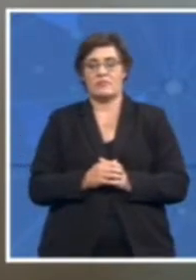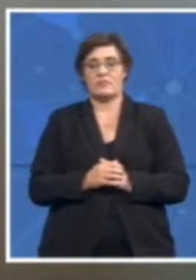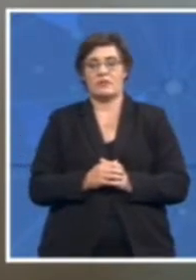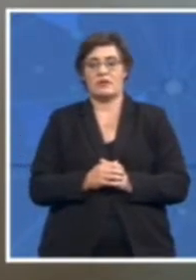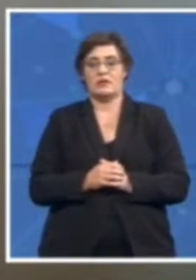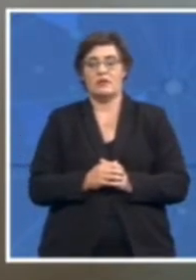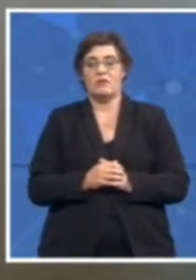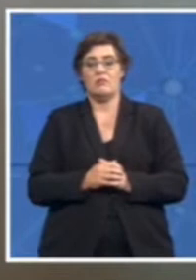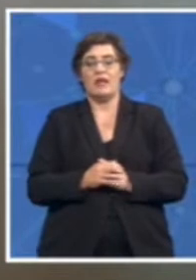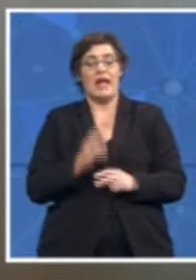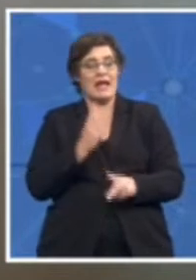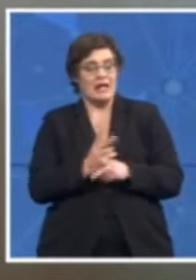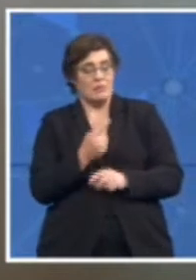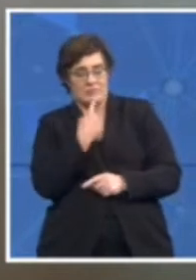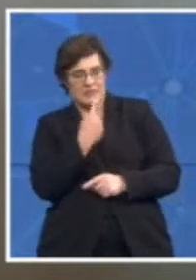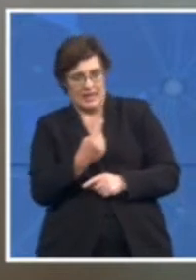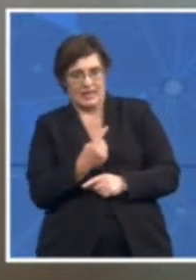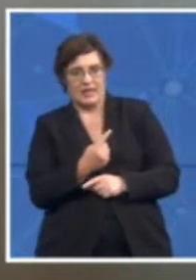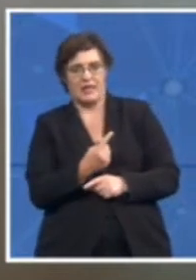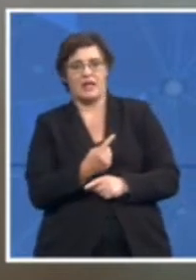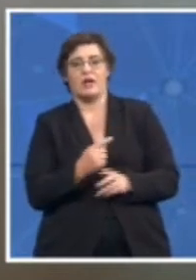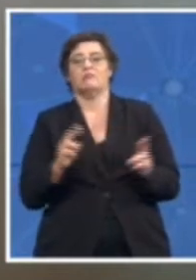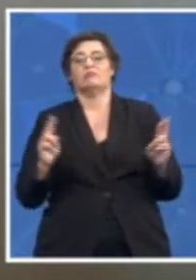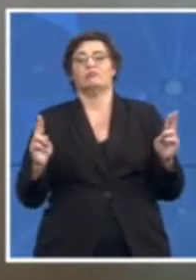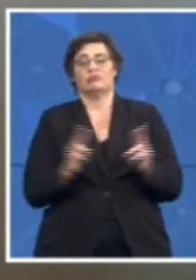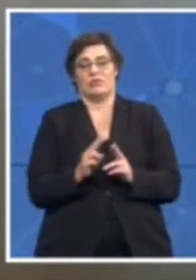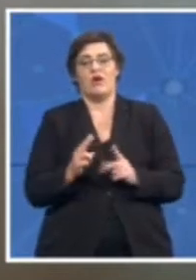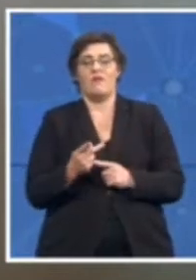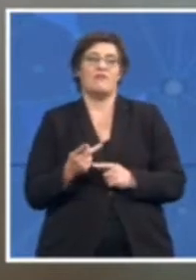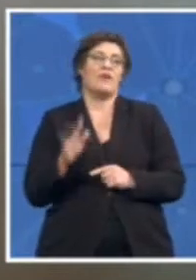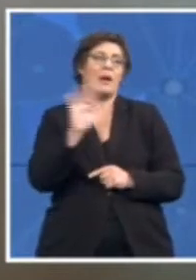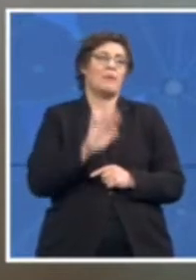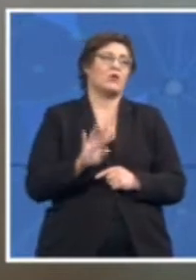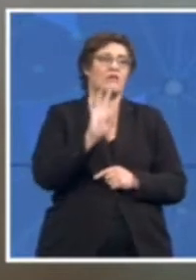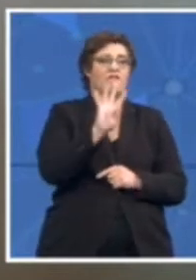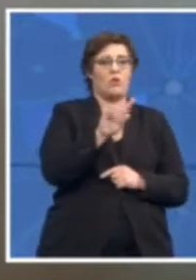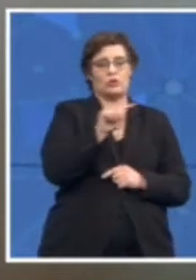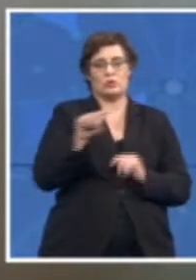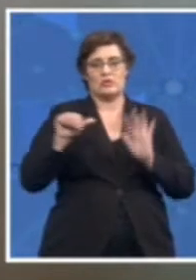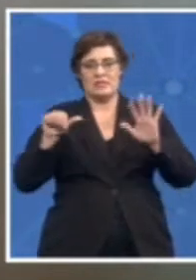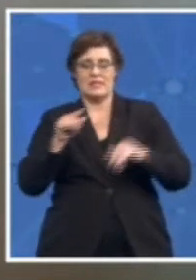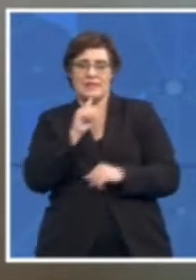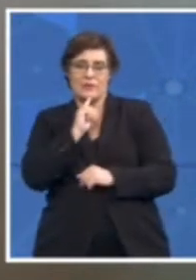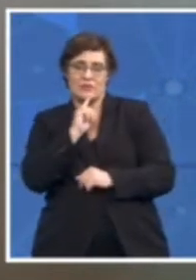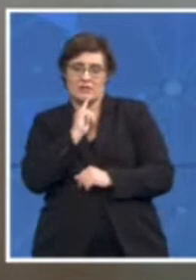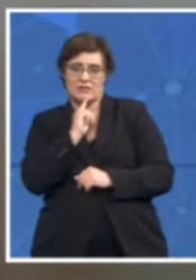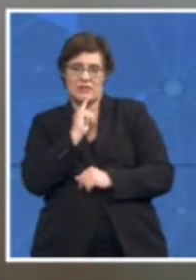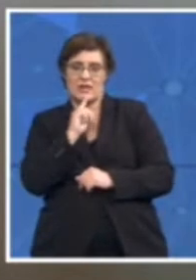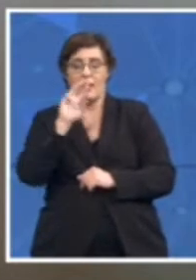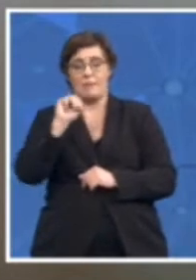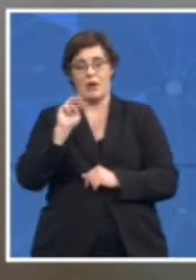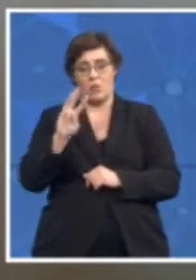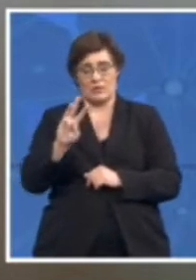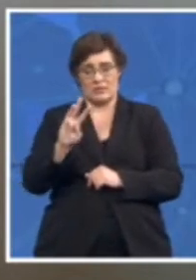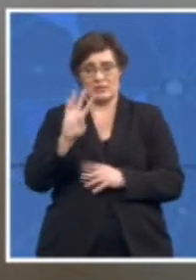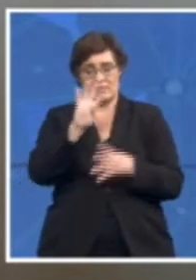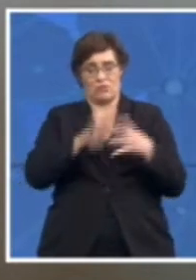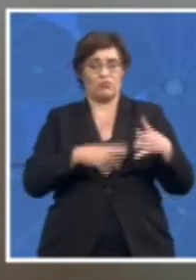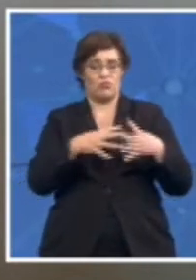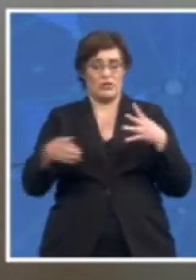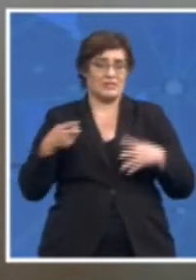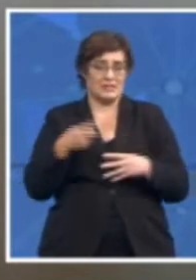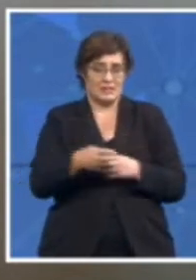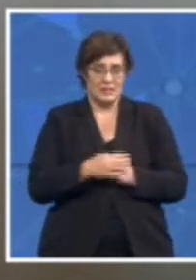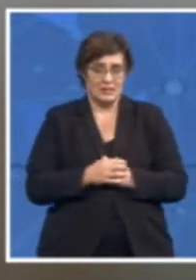shortfall of about 4,000 to 6,000 megawatts on the grid that will give us adequate